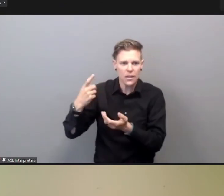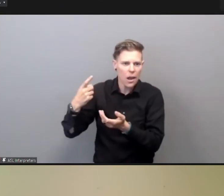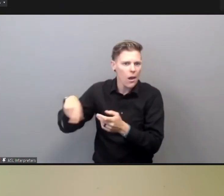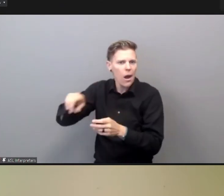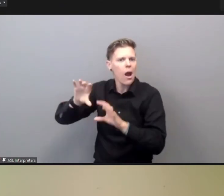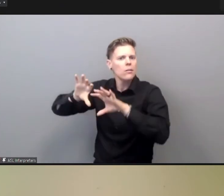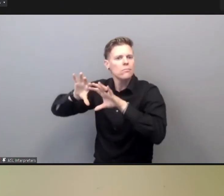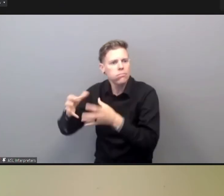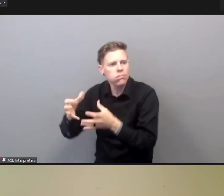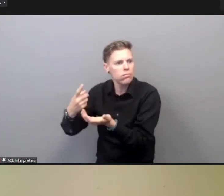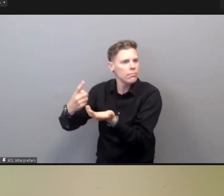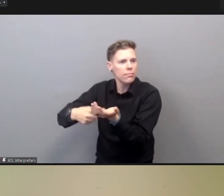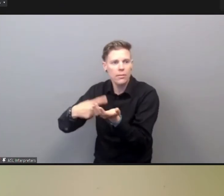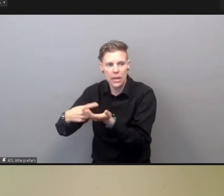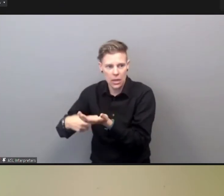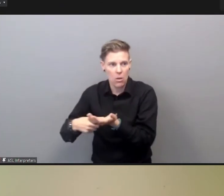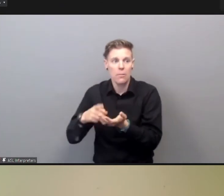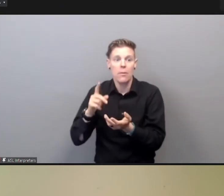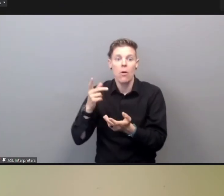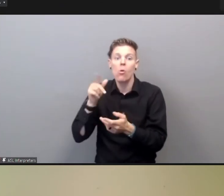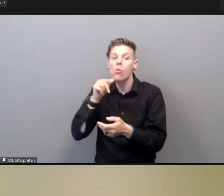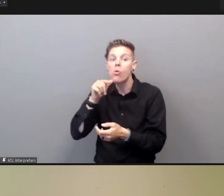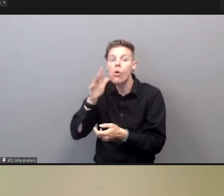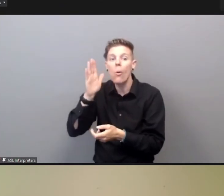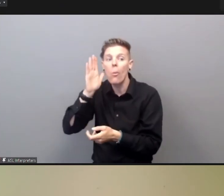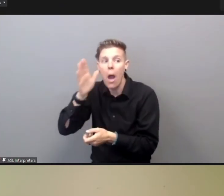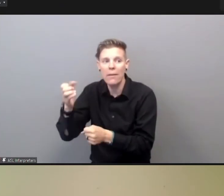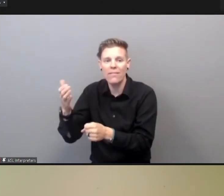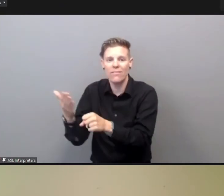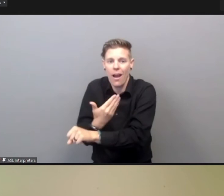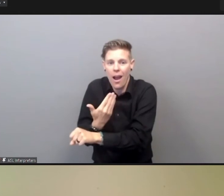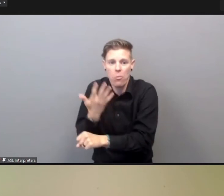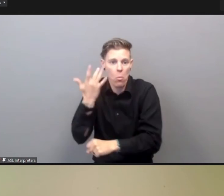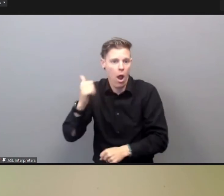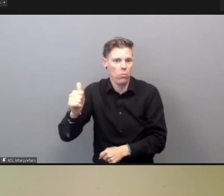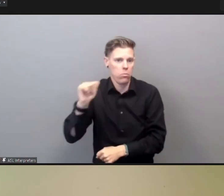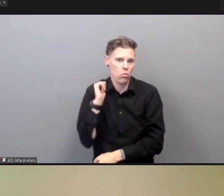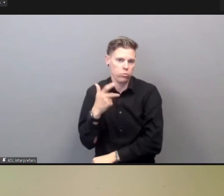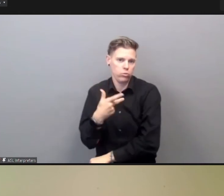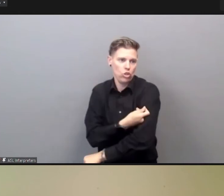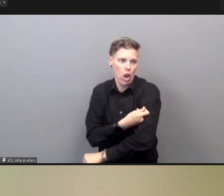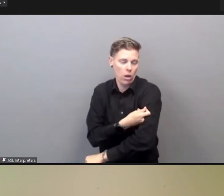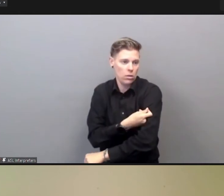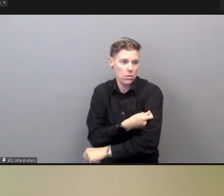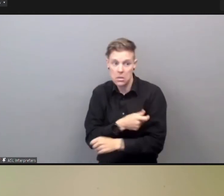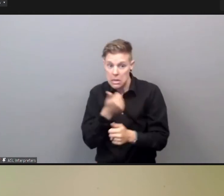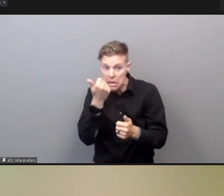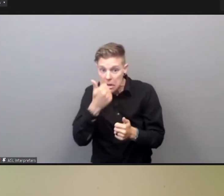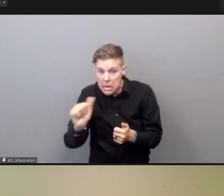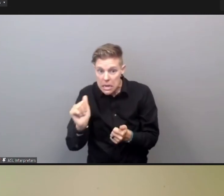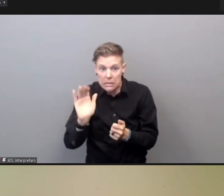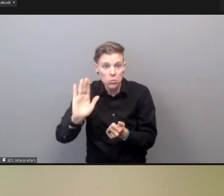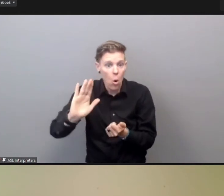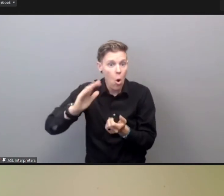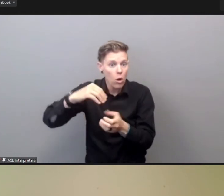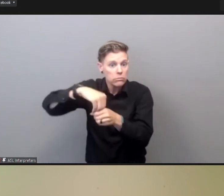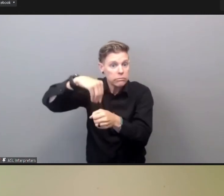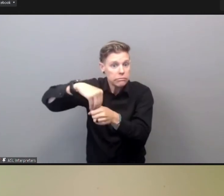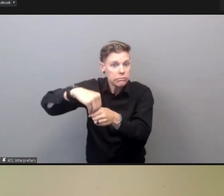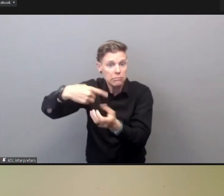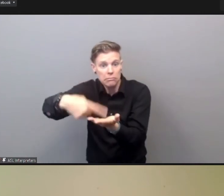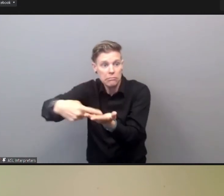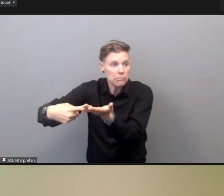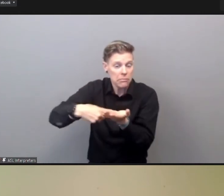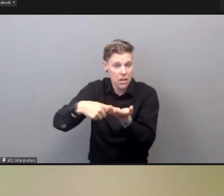their jobs due to the vaccine mandates? Are there any particular things that the state is looking at and trying to get them